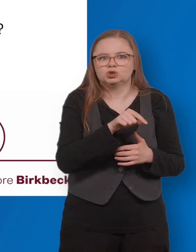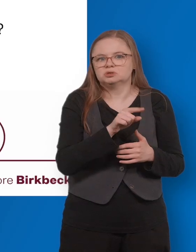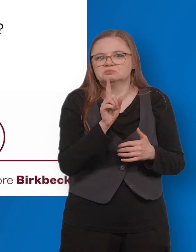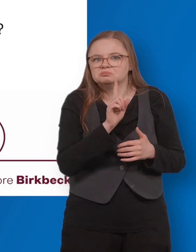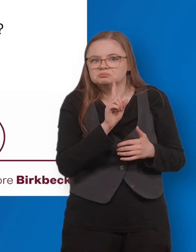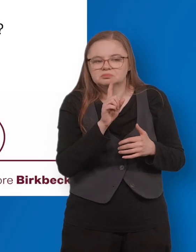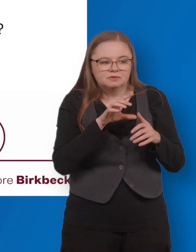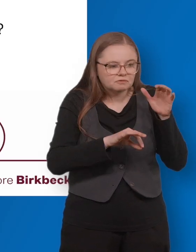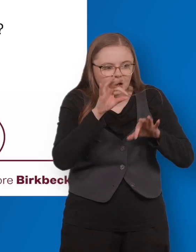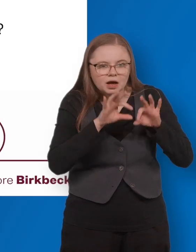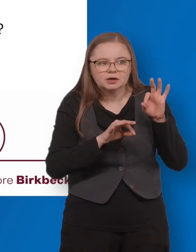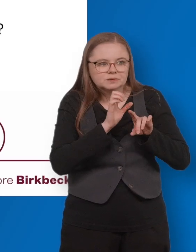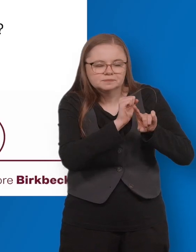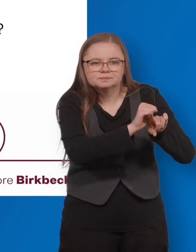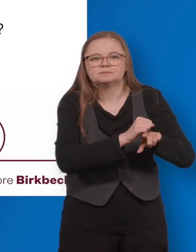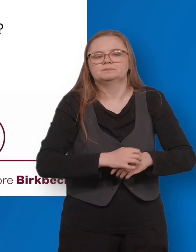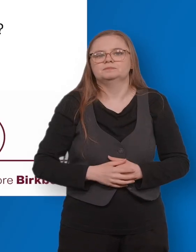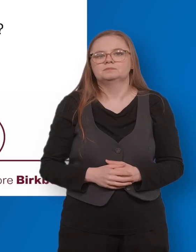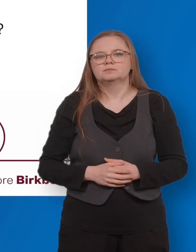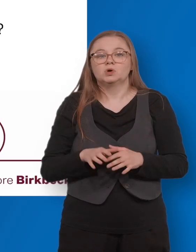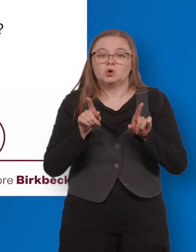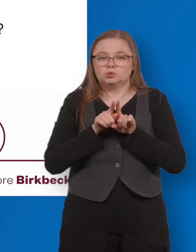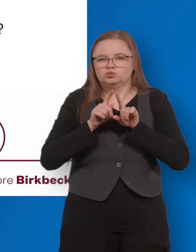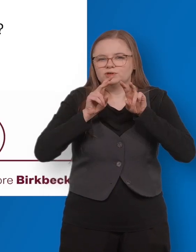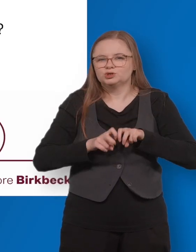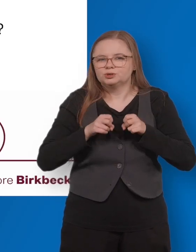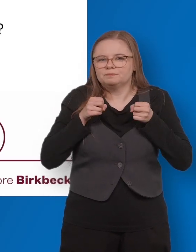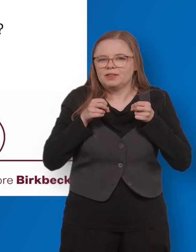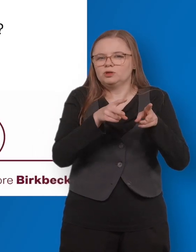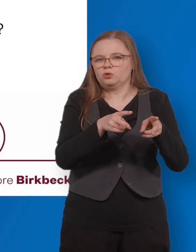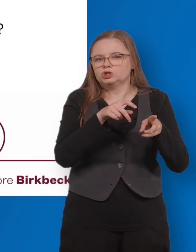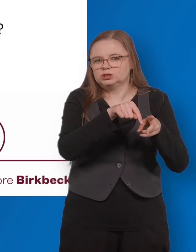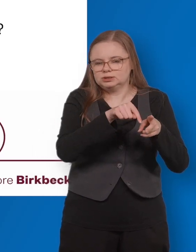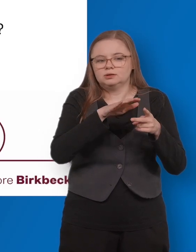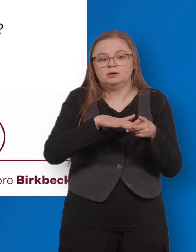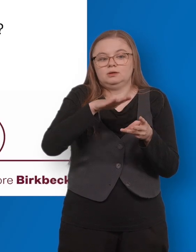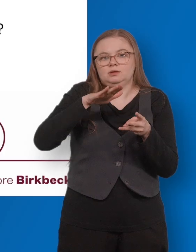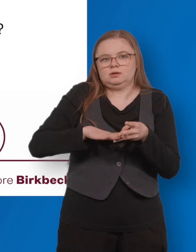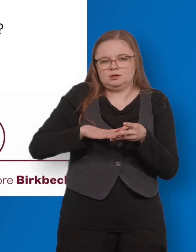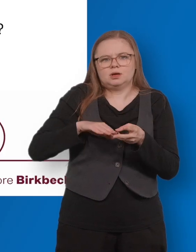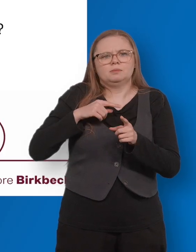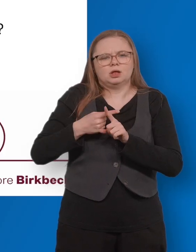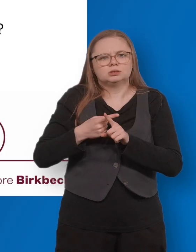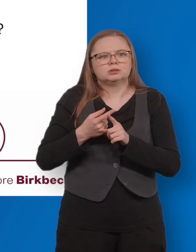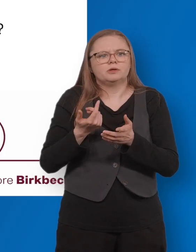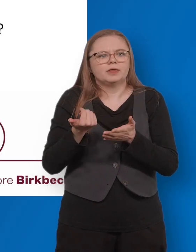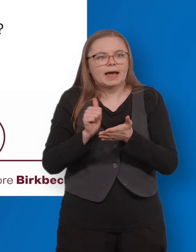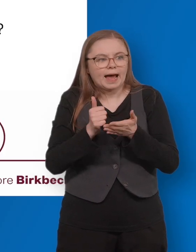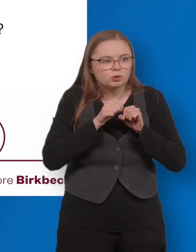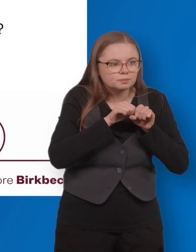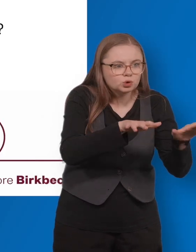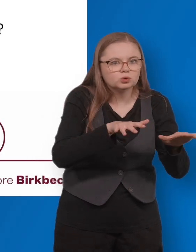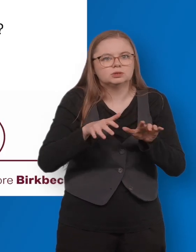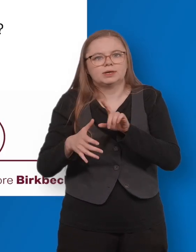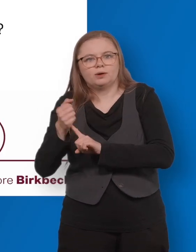we find out. It's about research methodology, and it's about the outputs and